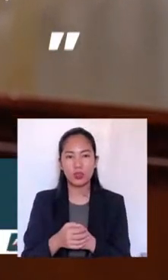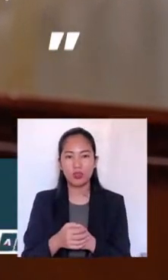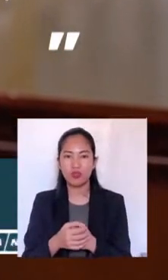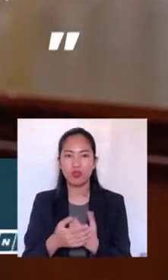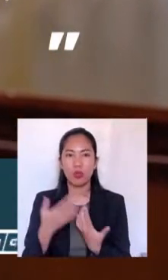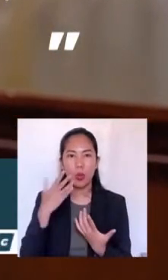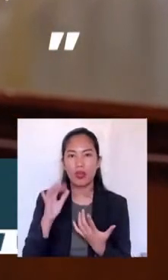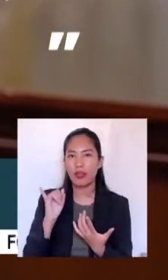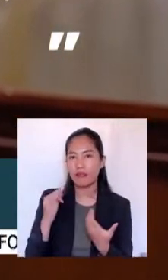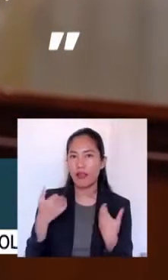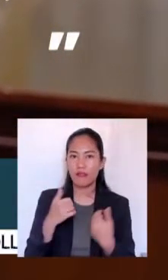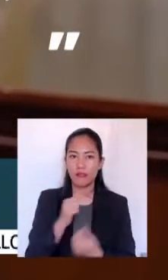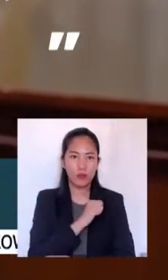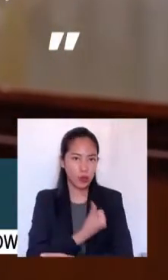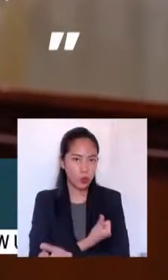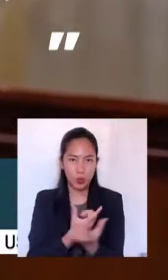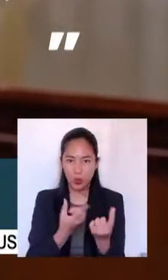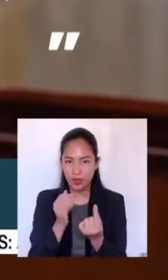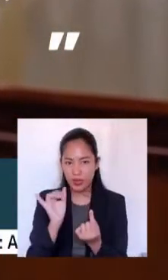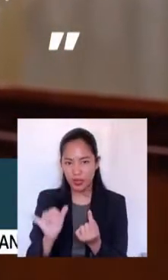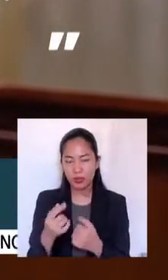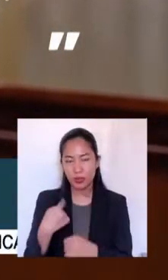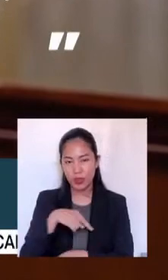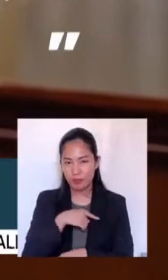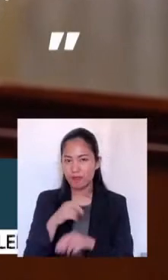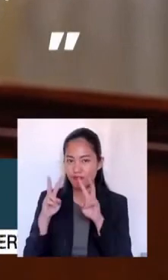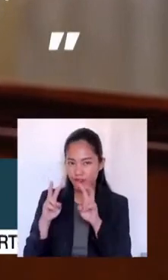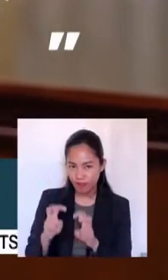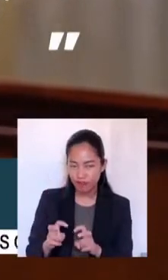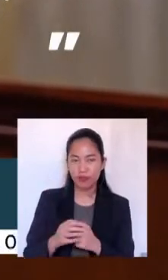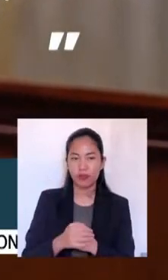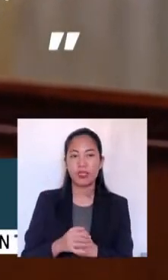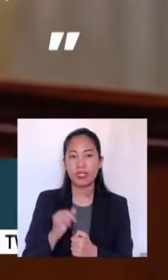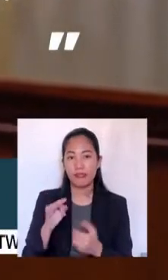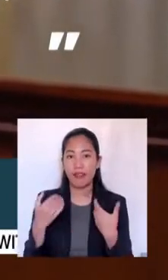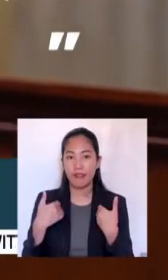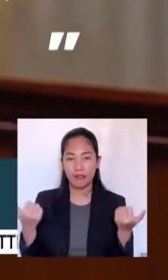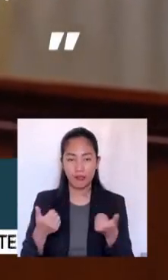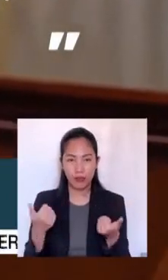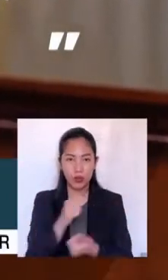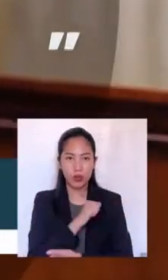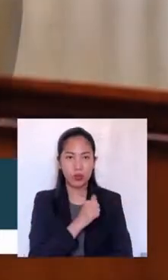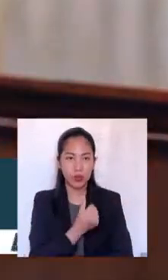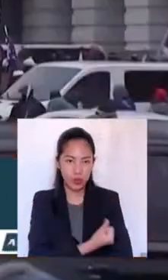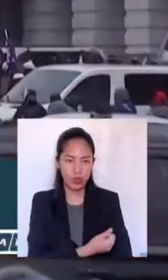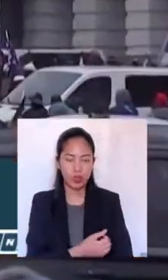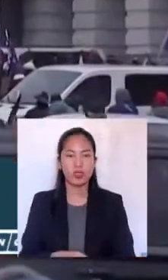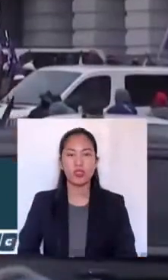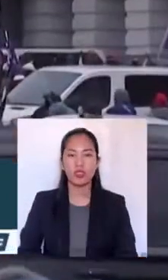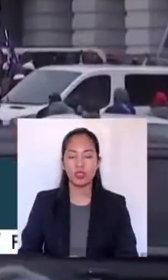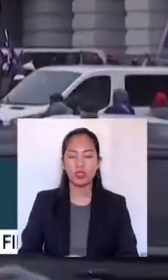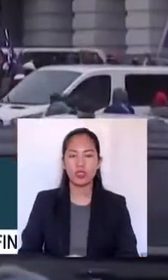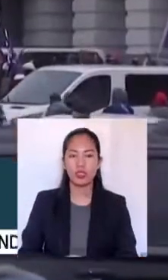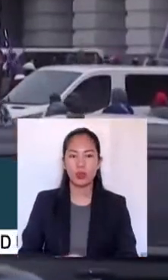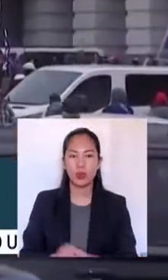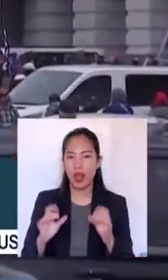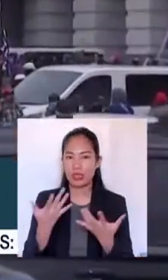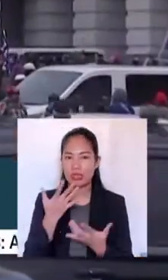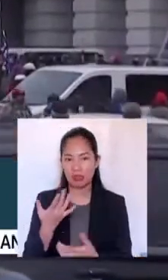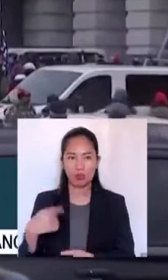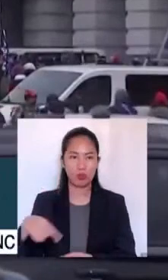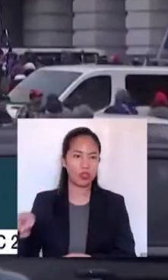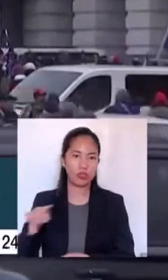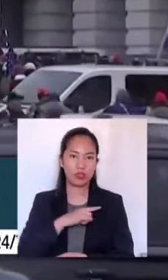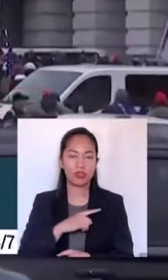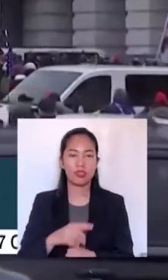to an interview transcript. We're looking at it. If the authorities are there, there'll be no reluctance on our part. The panel is investigating the day